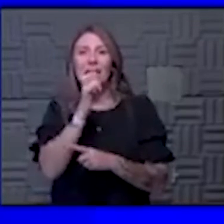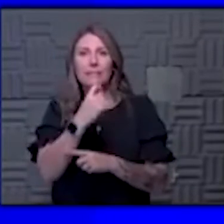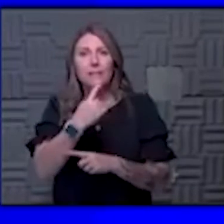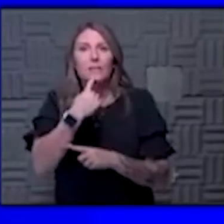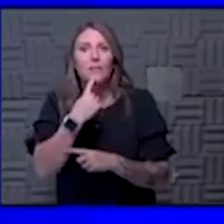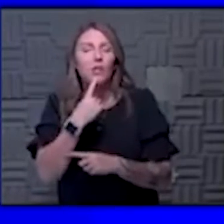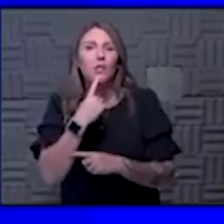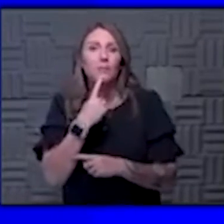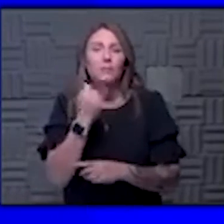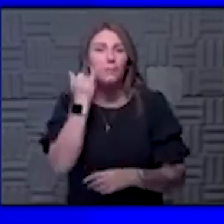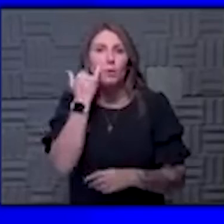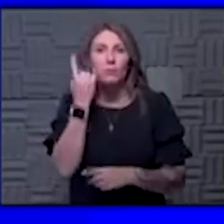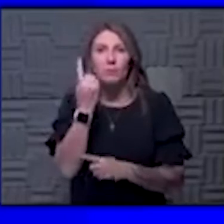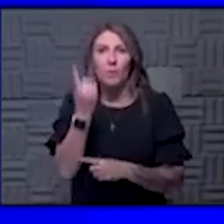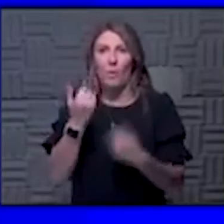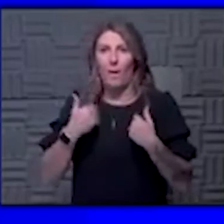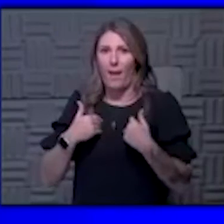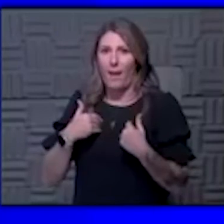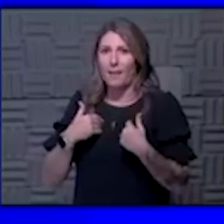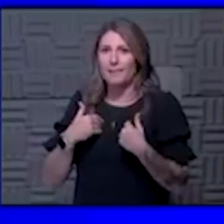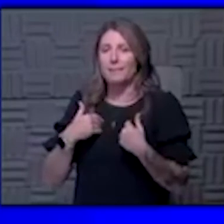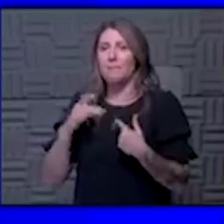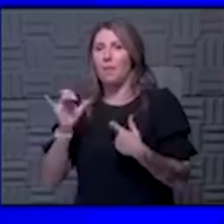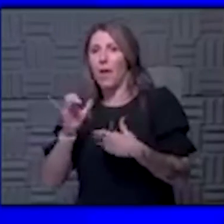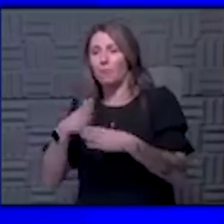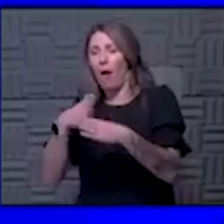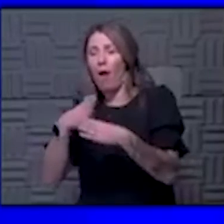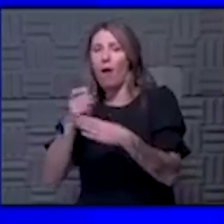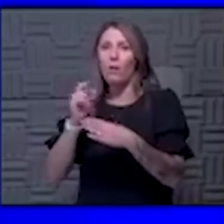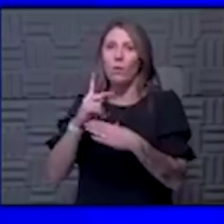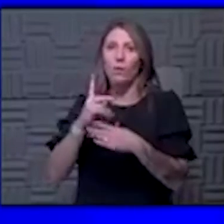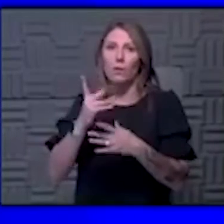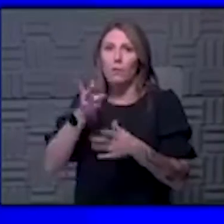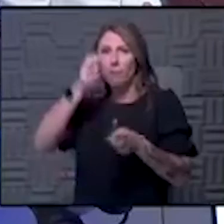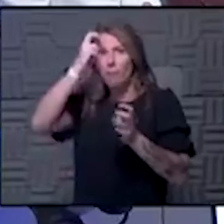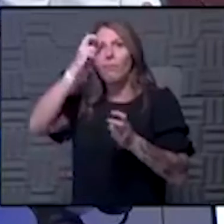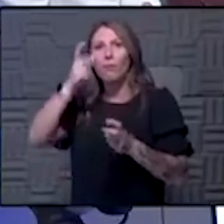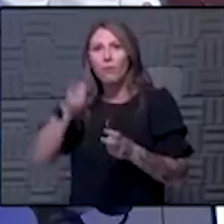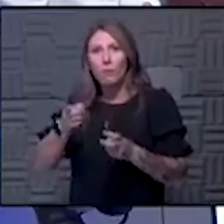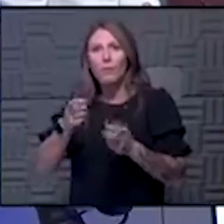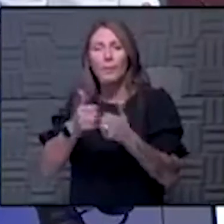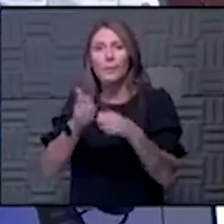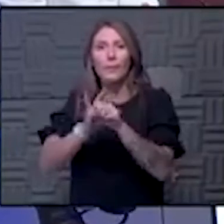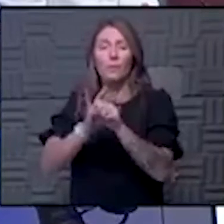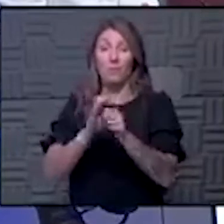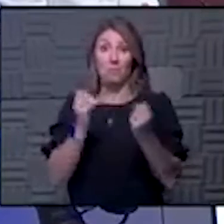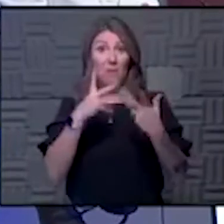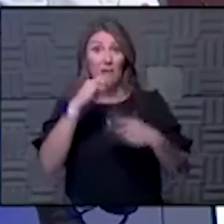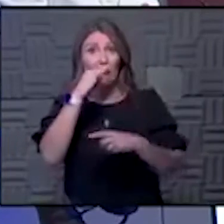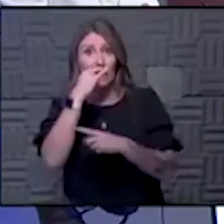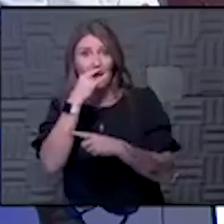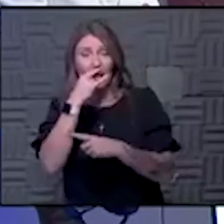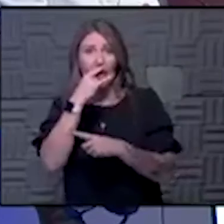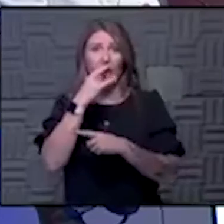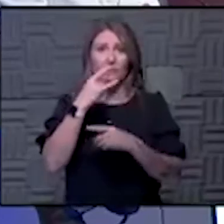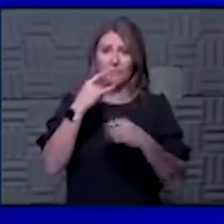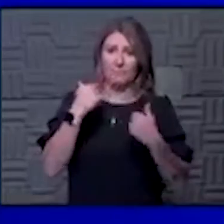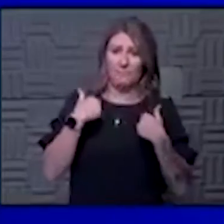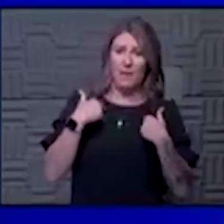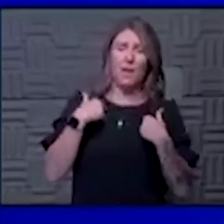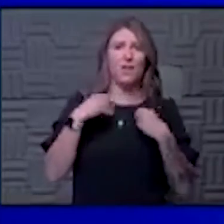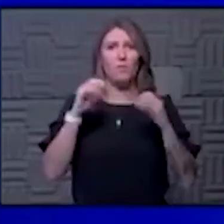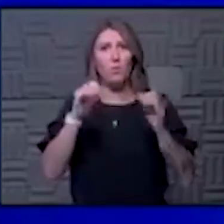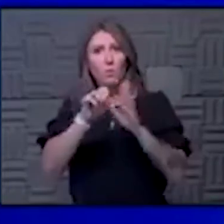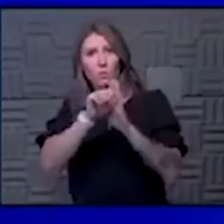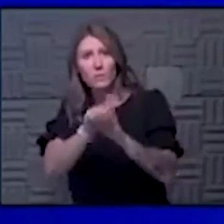say, somebody who does have moderate symptoms or has had critical illness. I think a lot of the kids with the inflammatory thing, they were asymptomatic and then came in later.